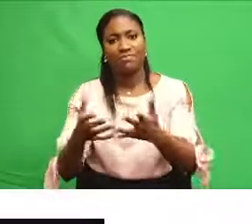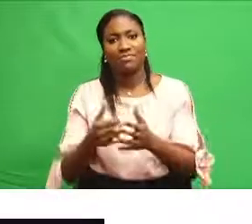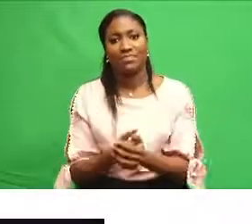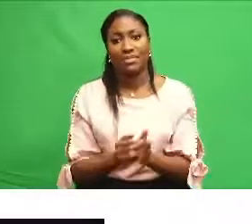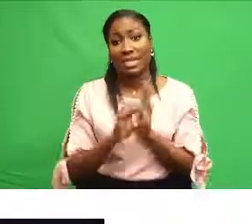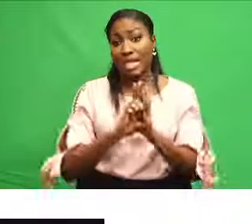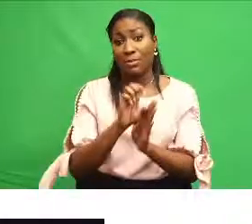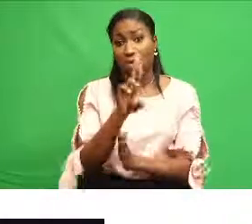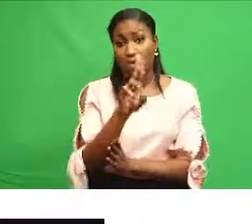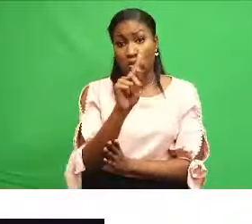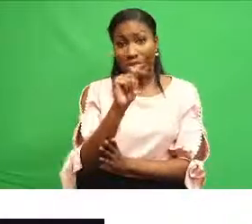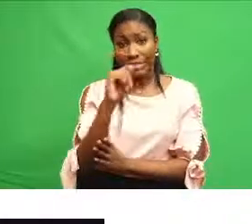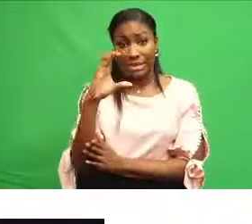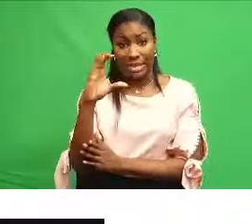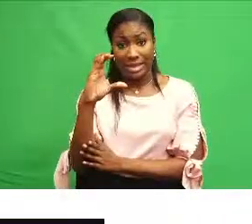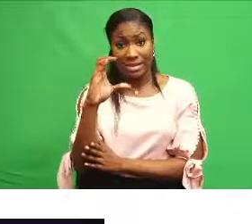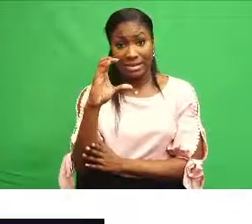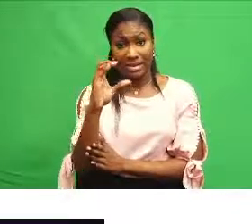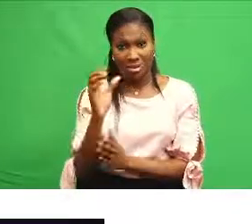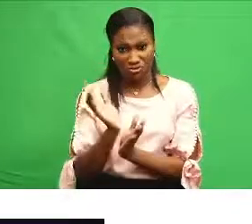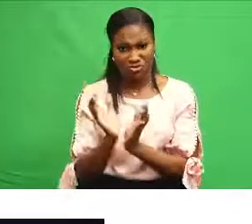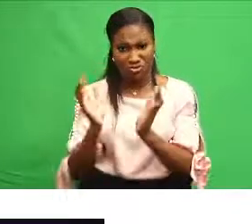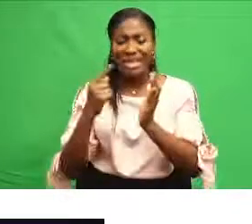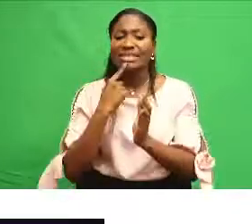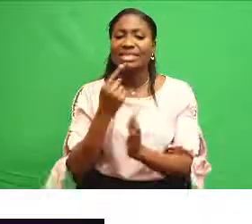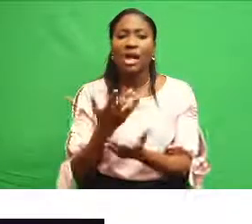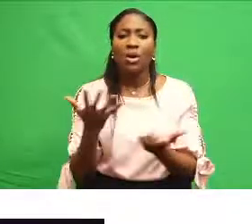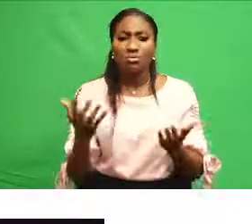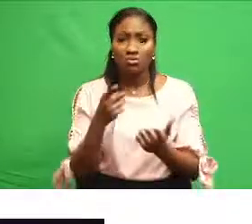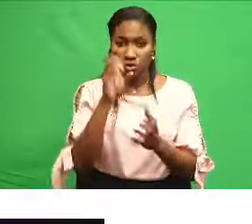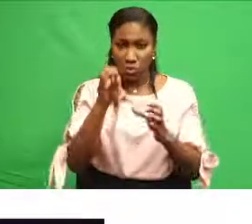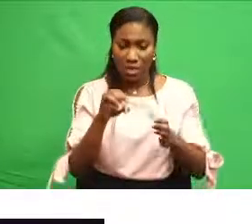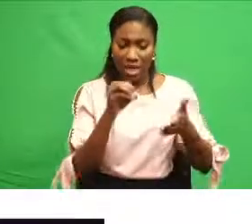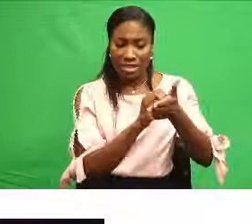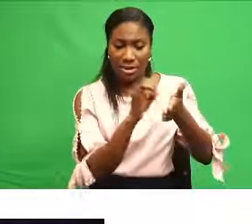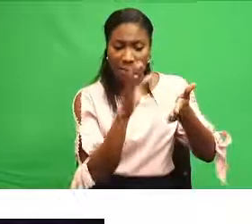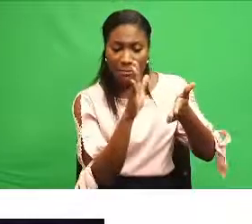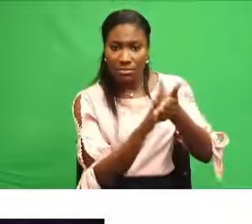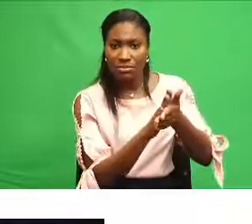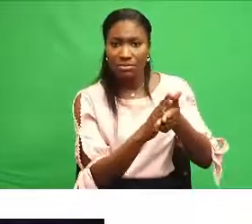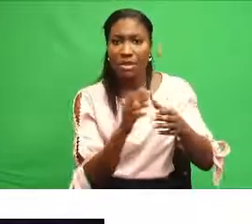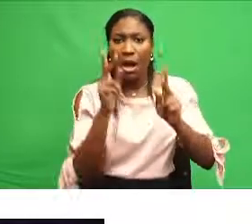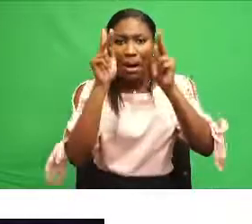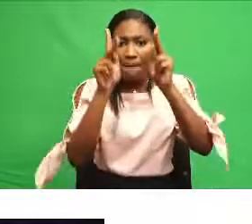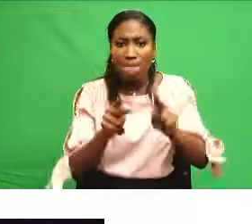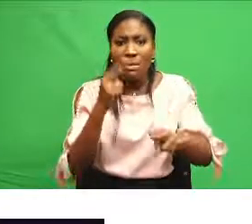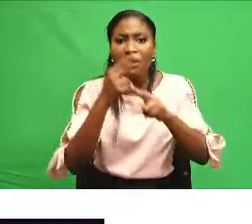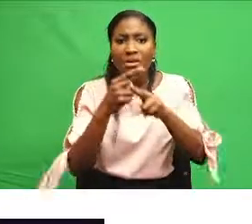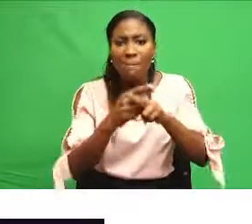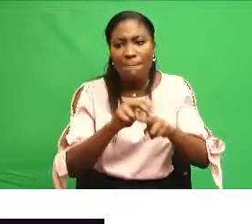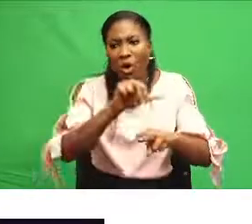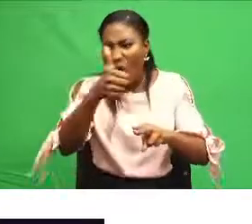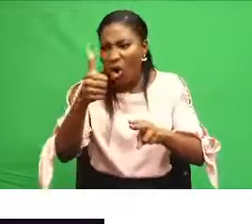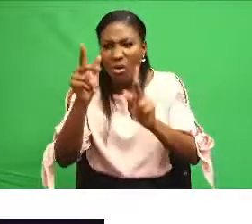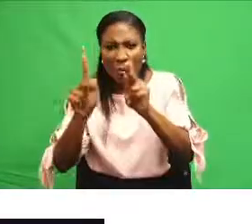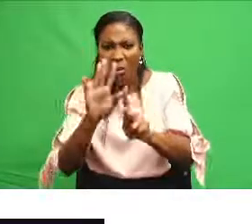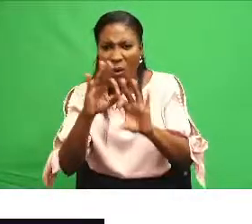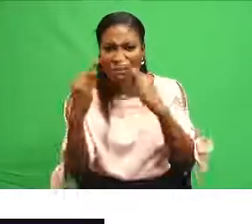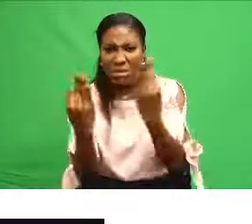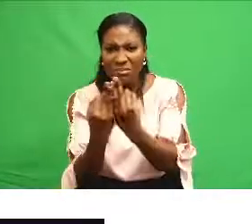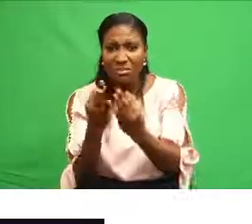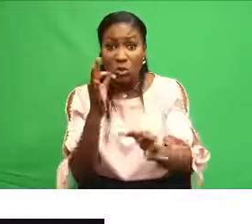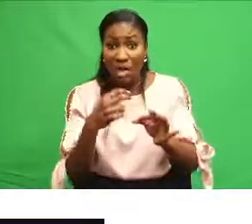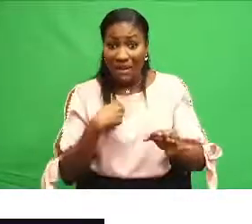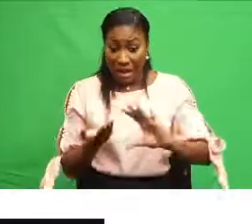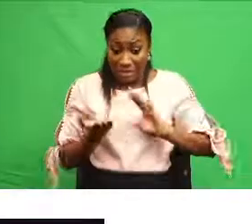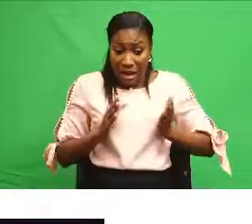a beneficiary on an account. And when you name a beneficiary on an account with the unit trust corporation, that money will